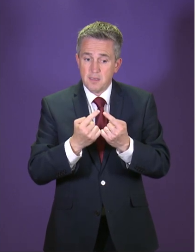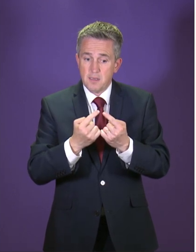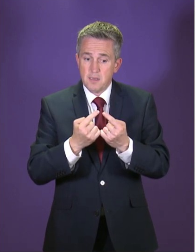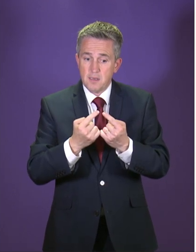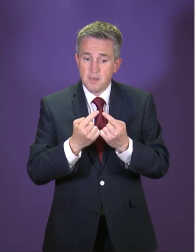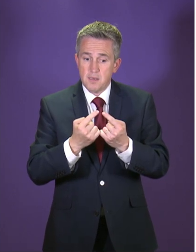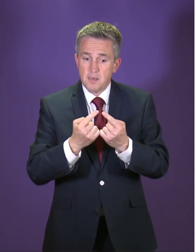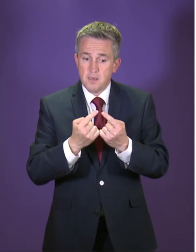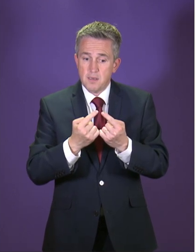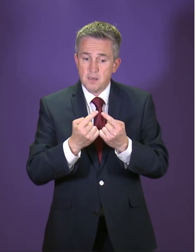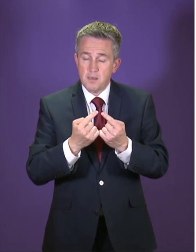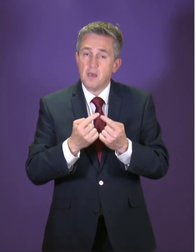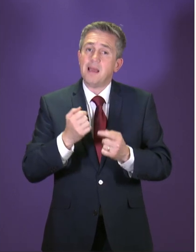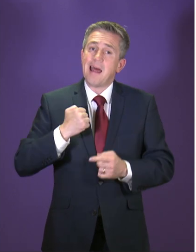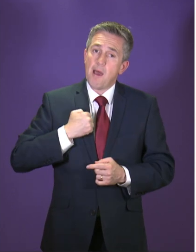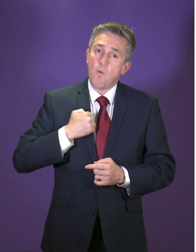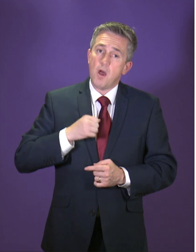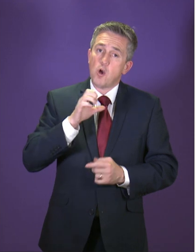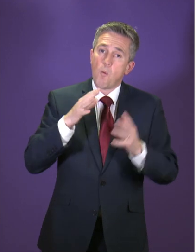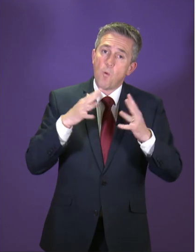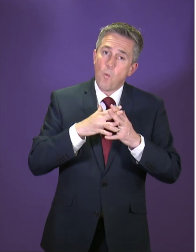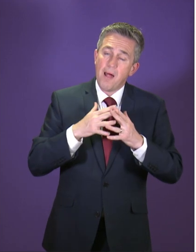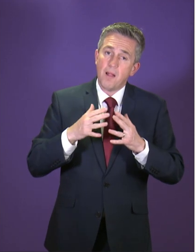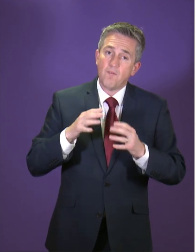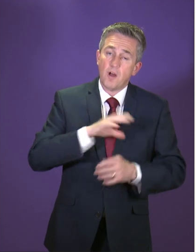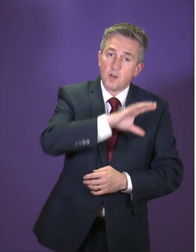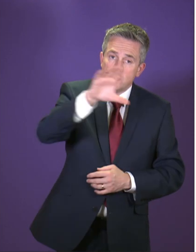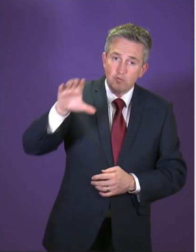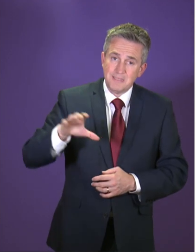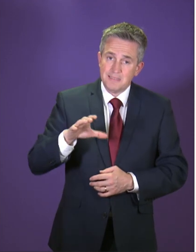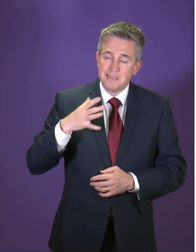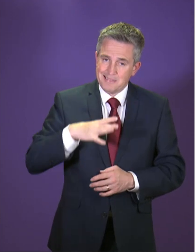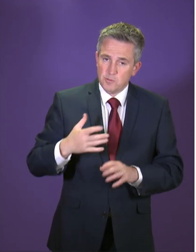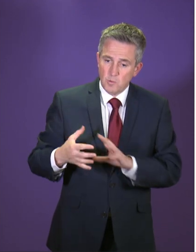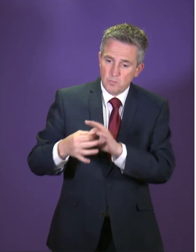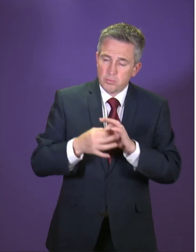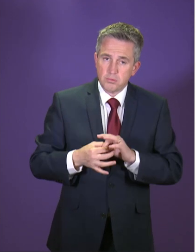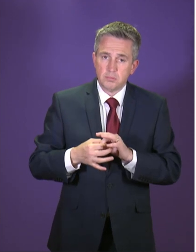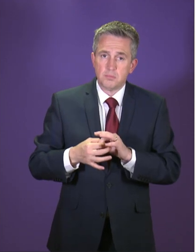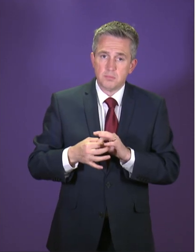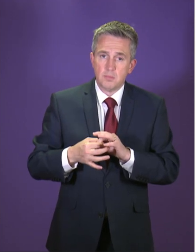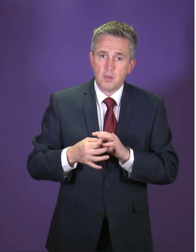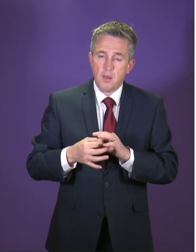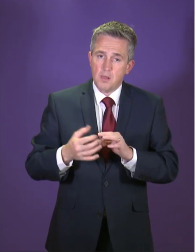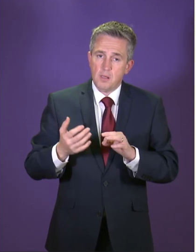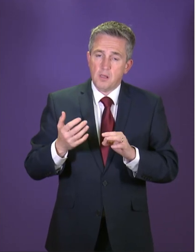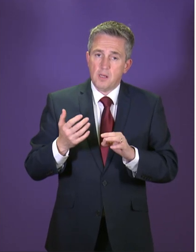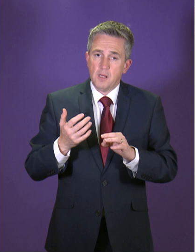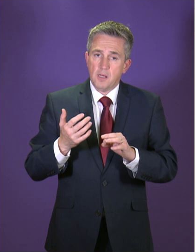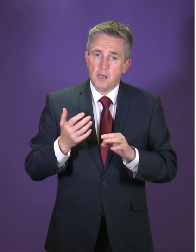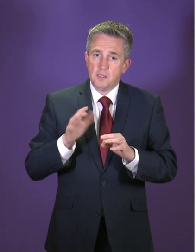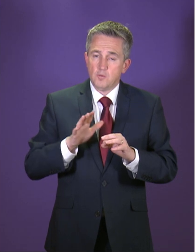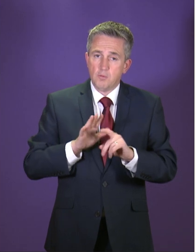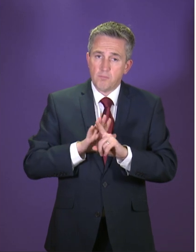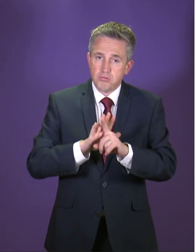in non-Commonwealth countries, then all of us here, it behoves on us to bring pressure to be